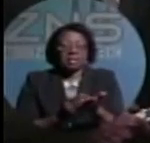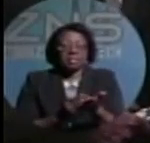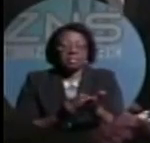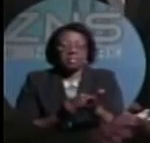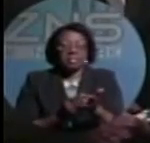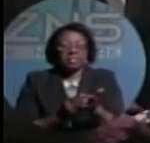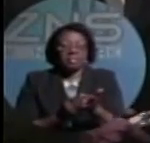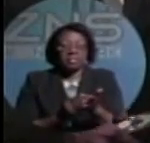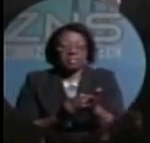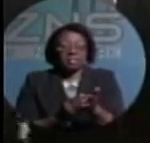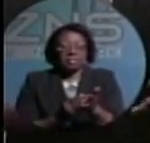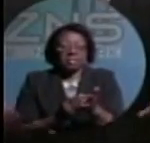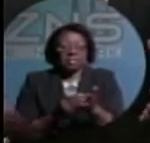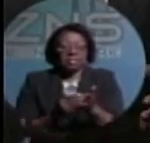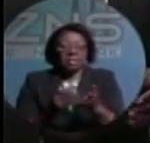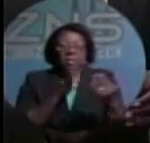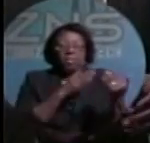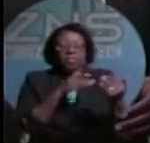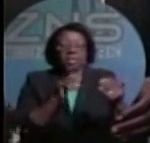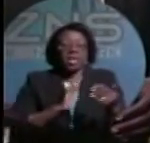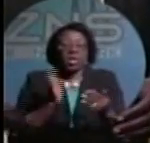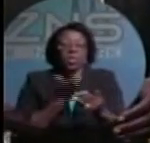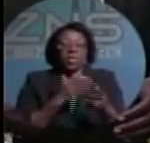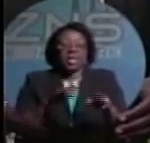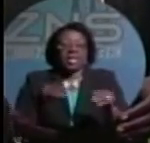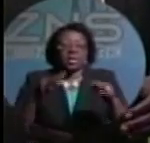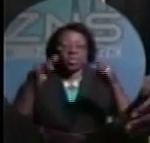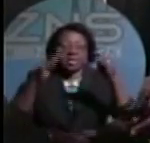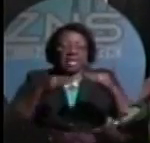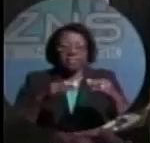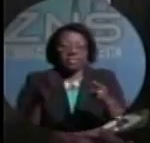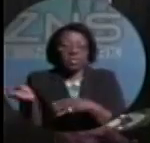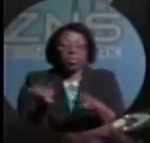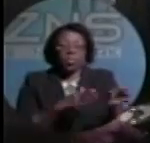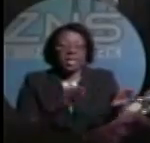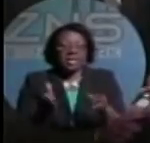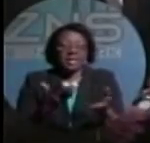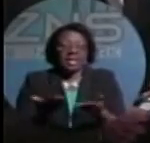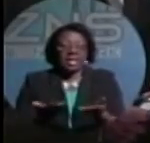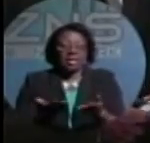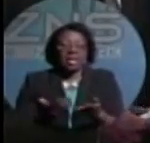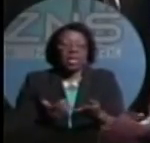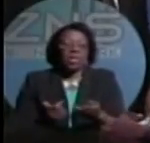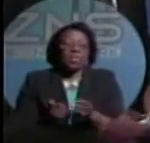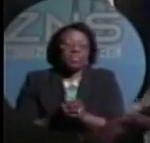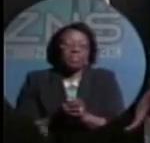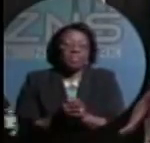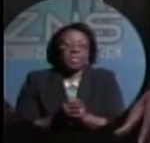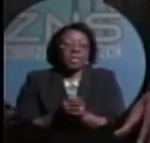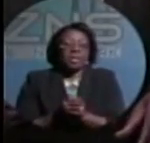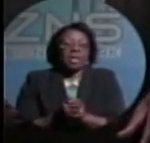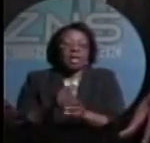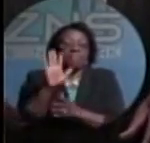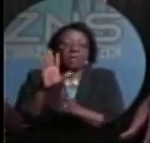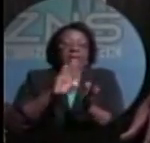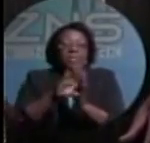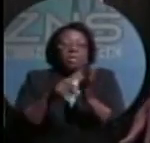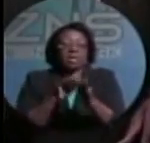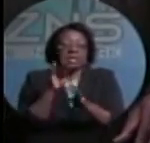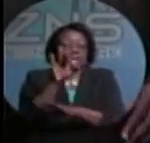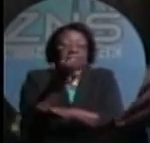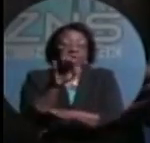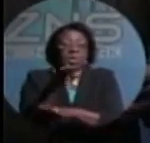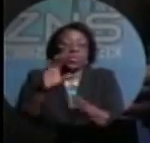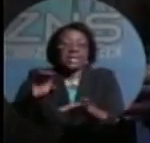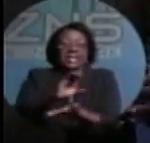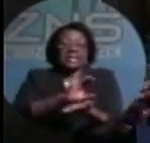did not record in Jamaica, and hopefully if we can get those level of winds here in the Bahamas, we'll certainly be pretty much okay. However, at 5 o'clock this afternoon, the